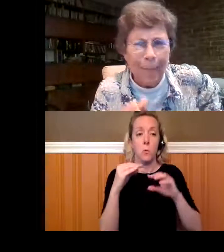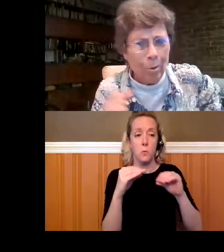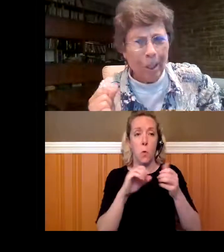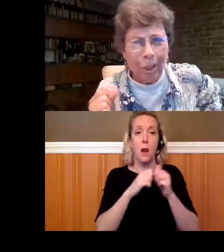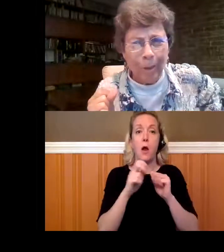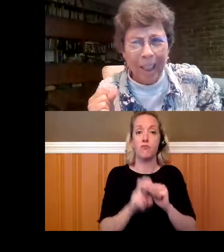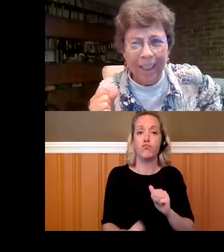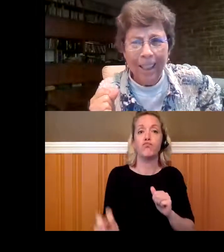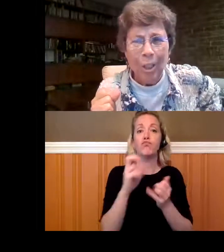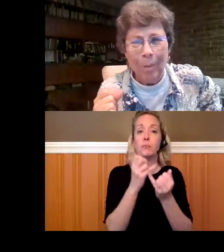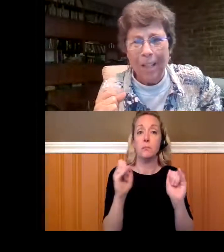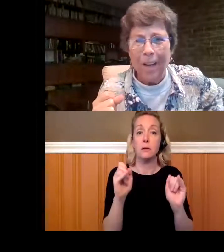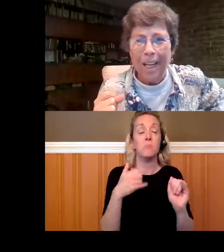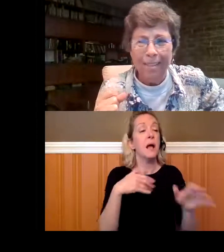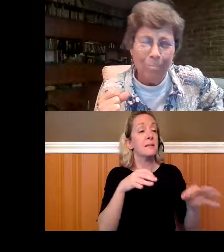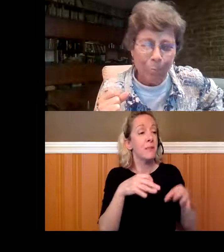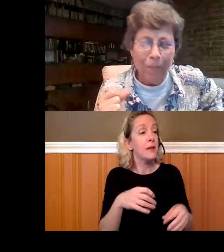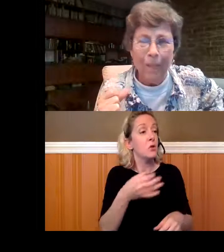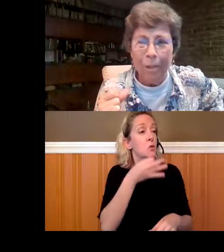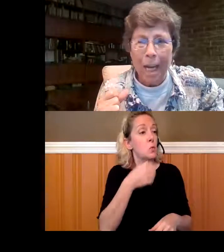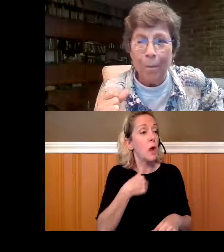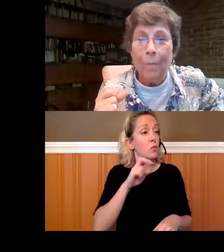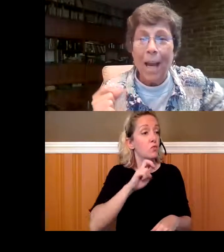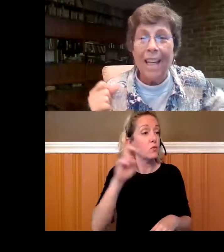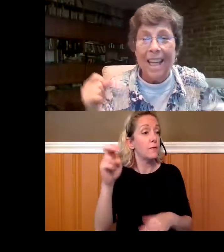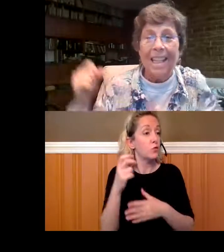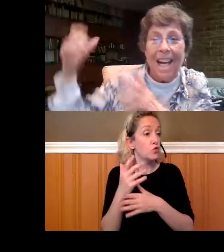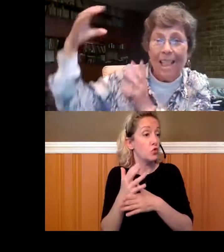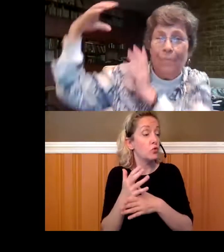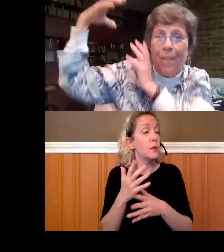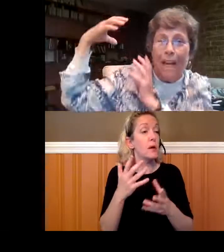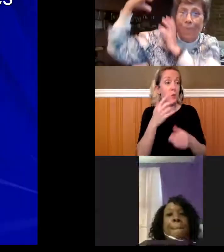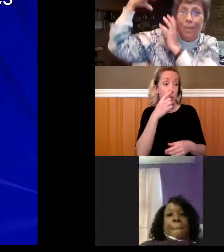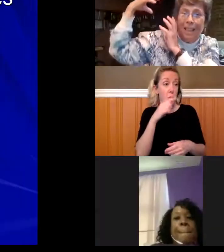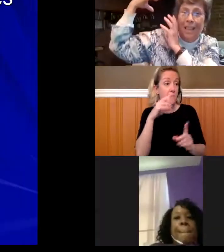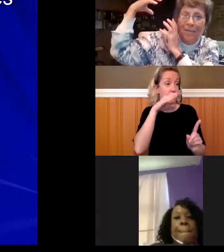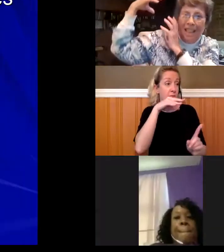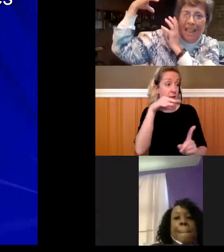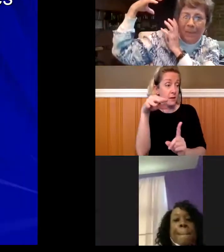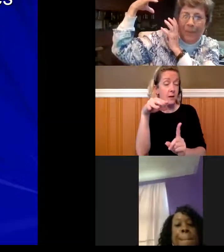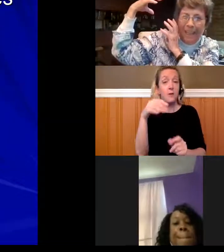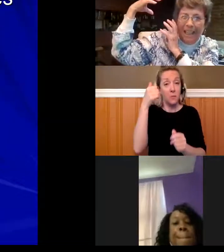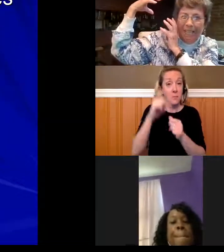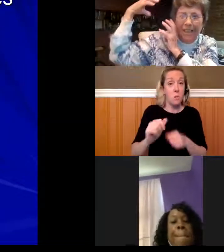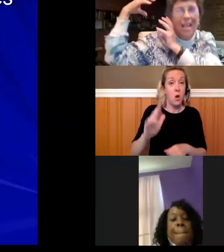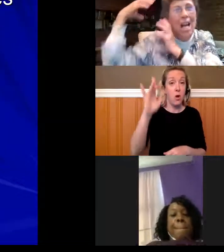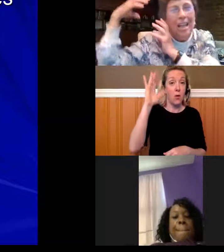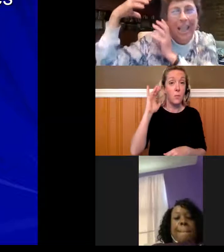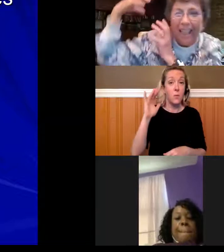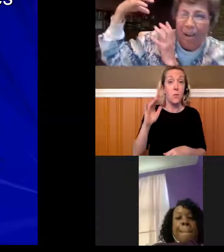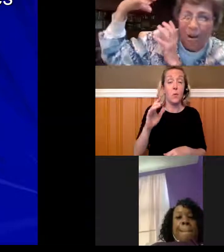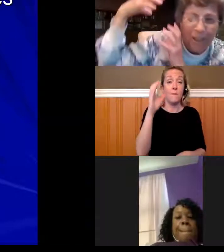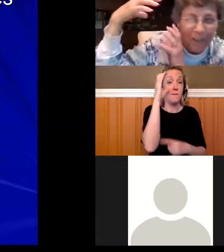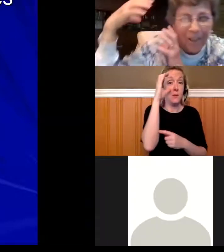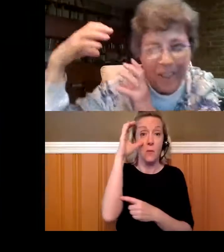Germany. Do you mind if I bring a video camera? And back then, guys, the video camera was this big. It was, I hold it along